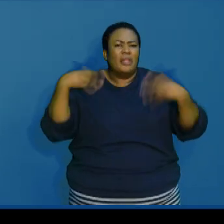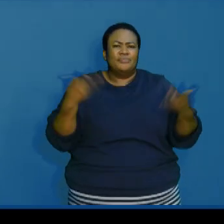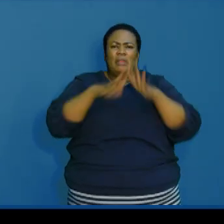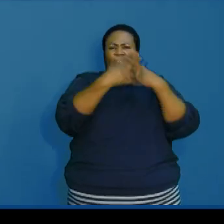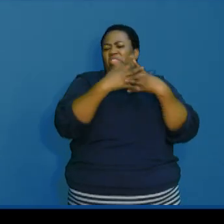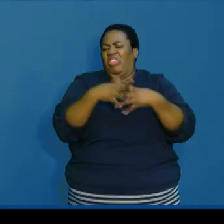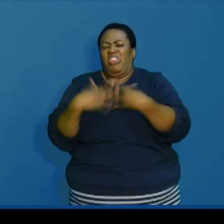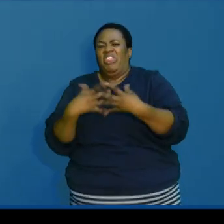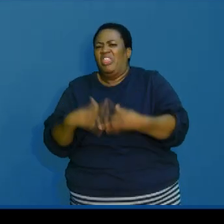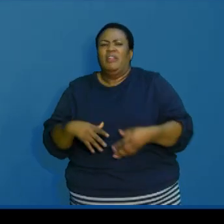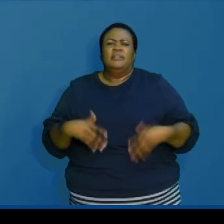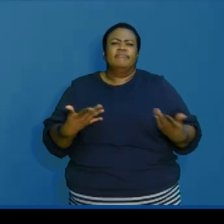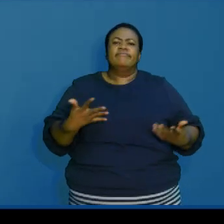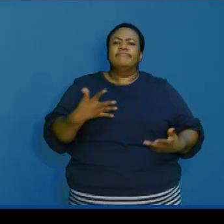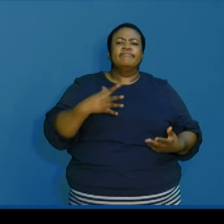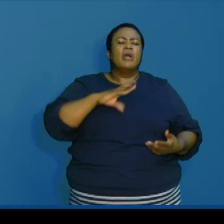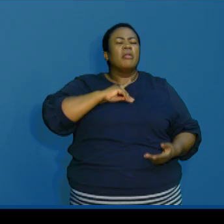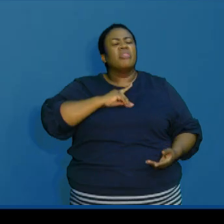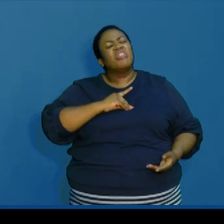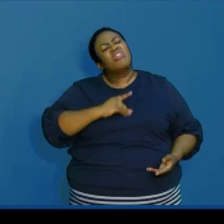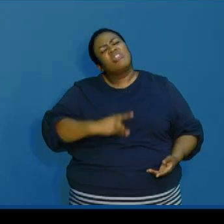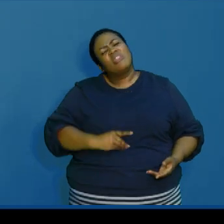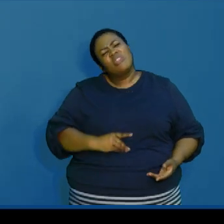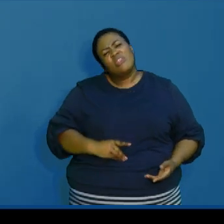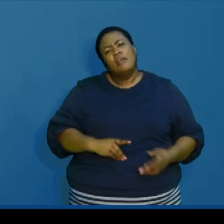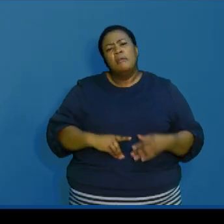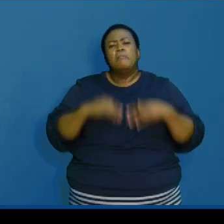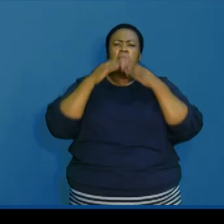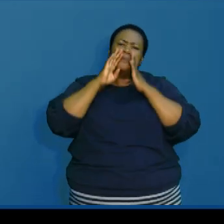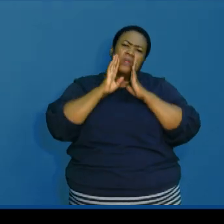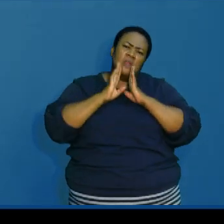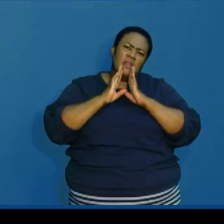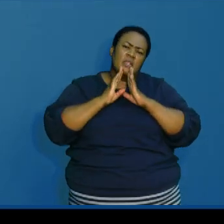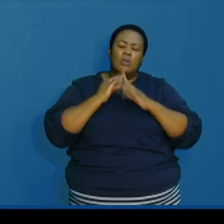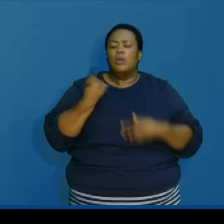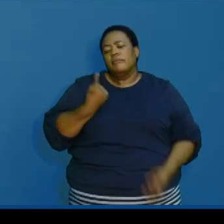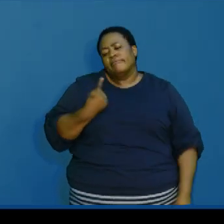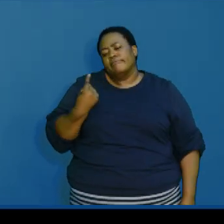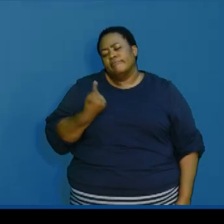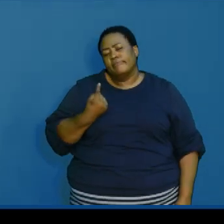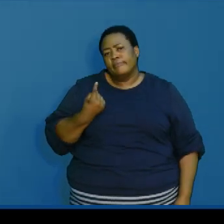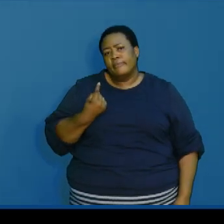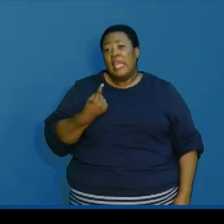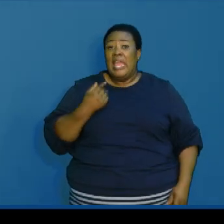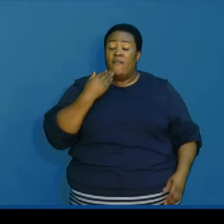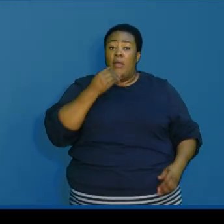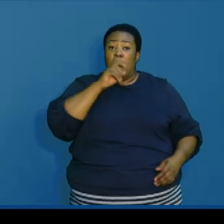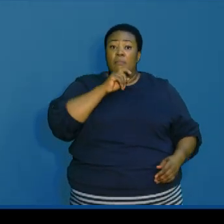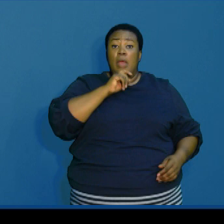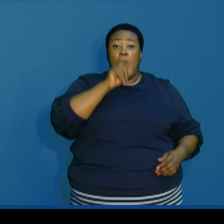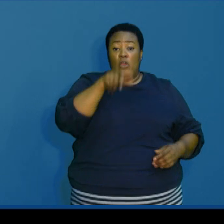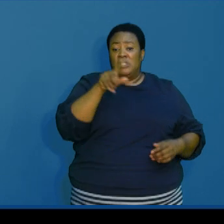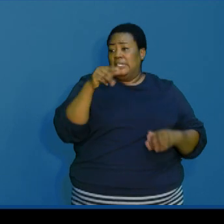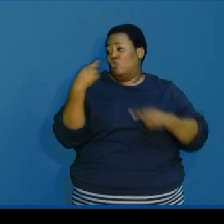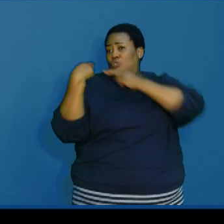sad, depressed, desolate, or lonely. If someone is responsible, it means they are studious. They